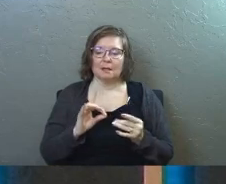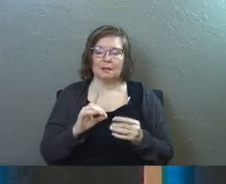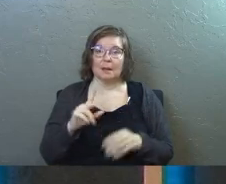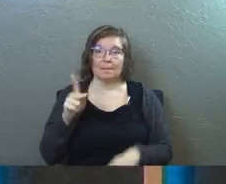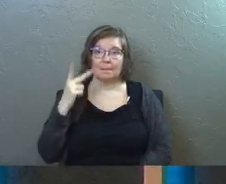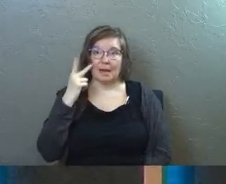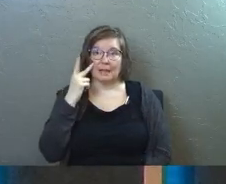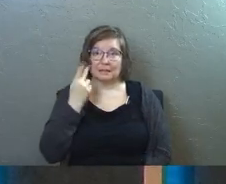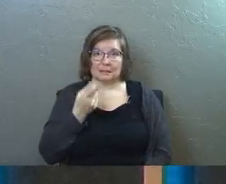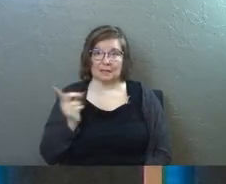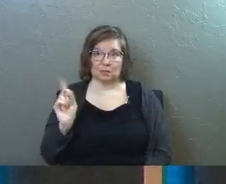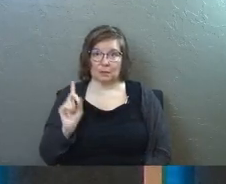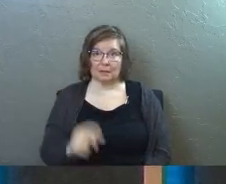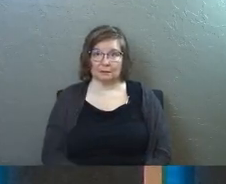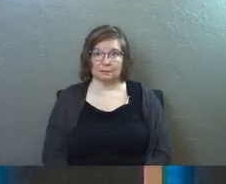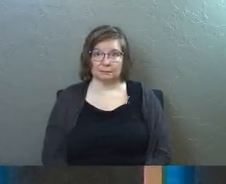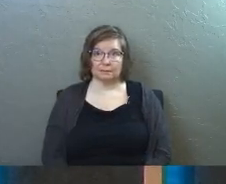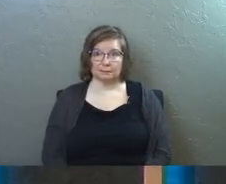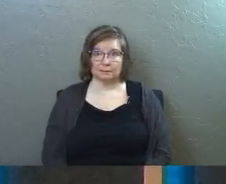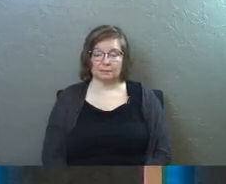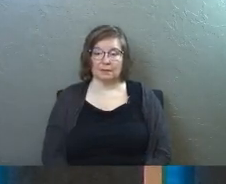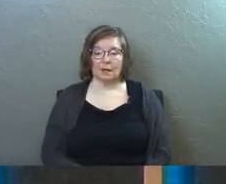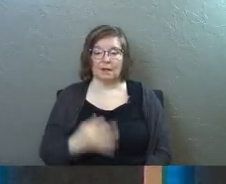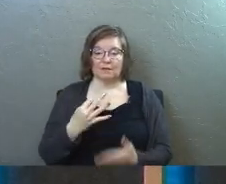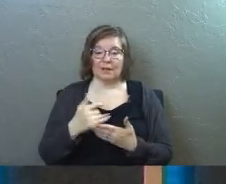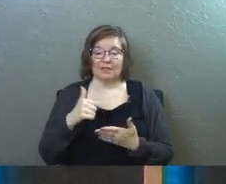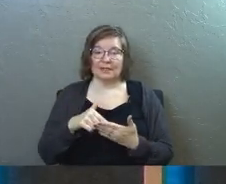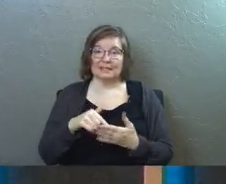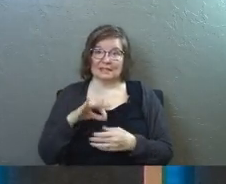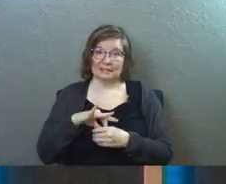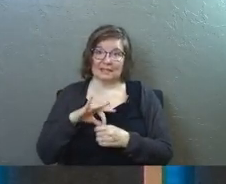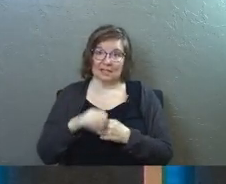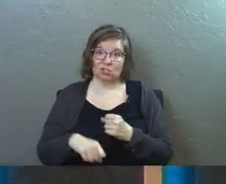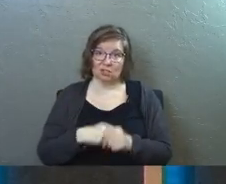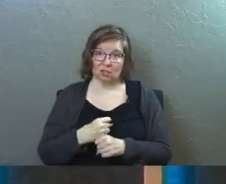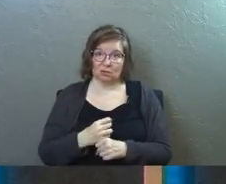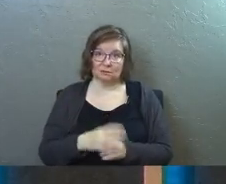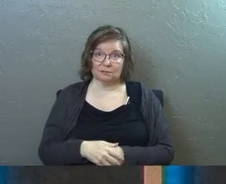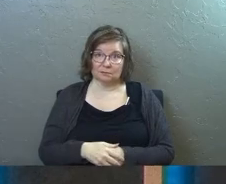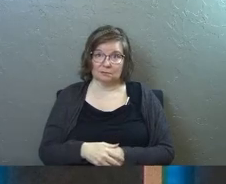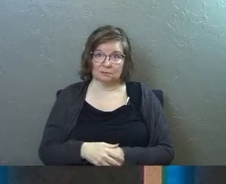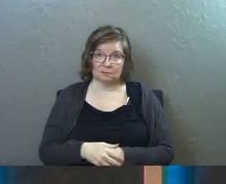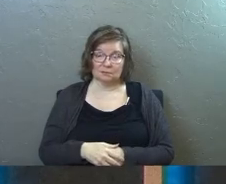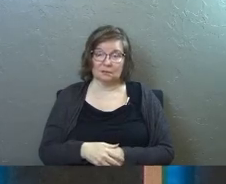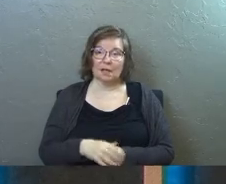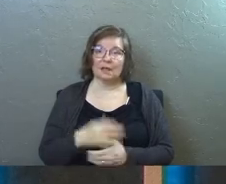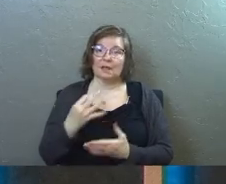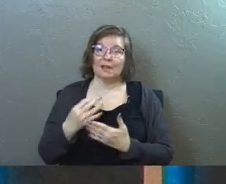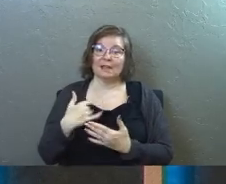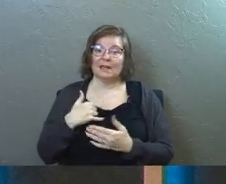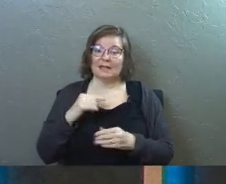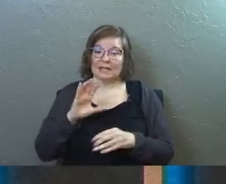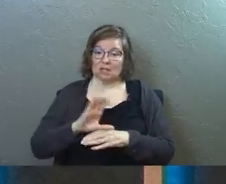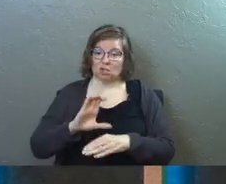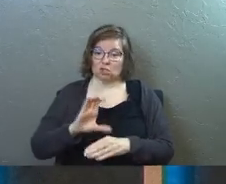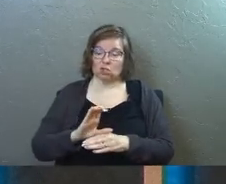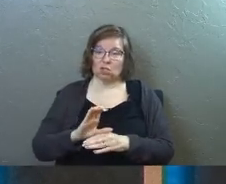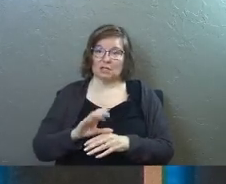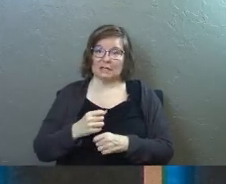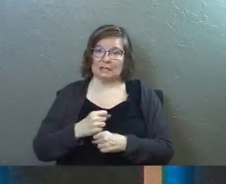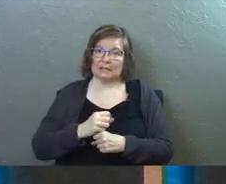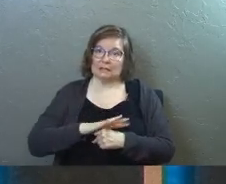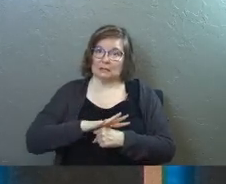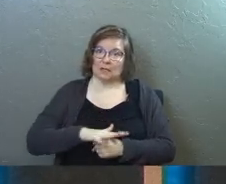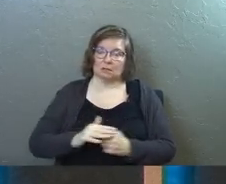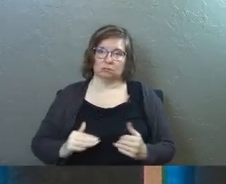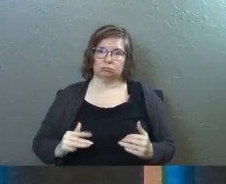politics last week and the fact that this is an election year and the fact that even in the church the tension